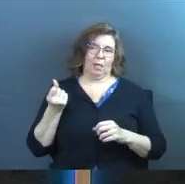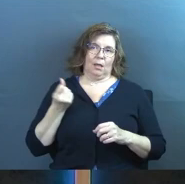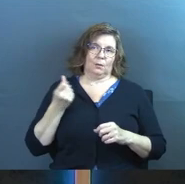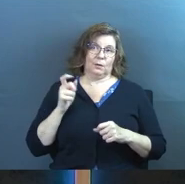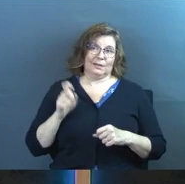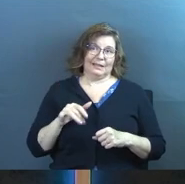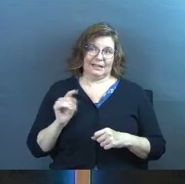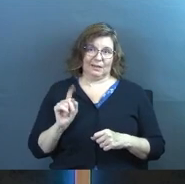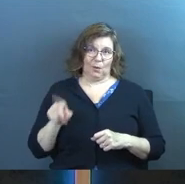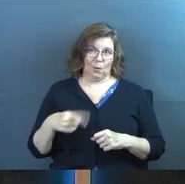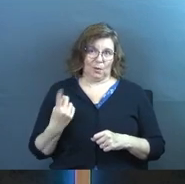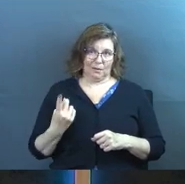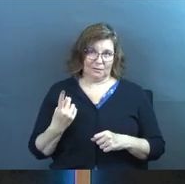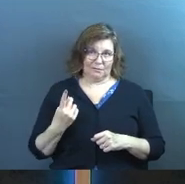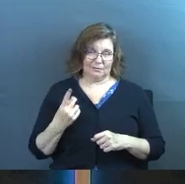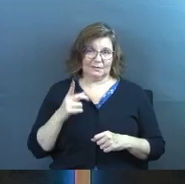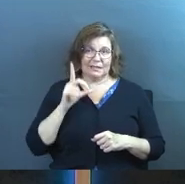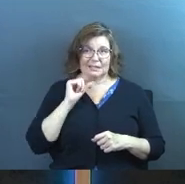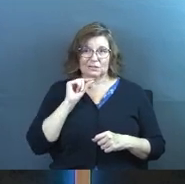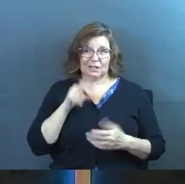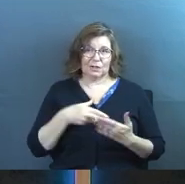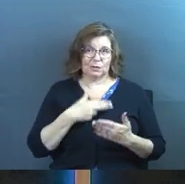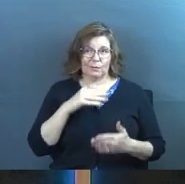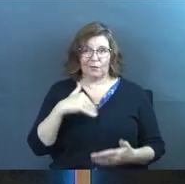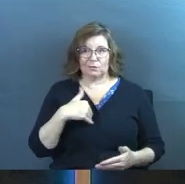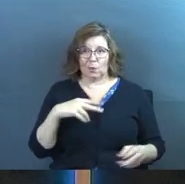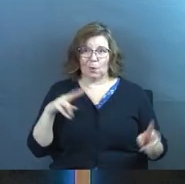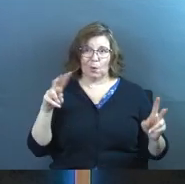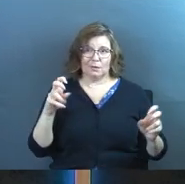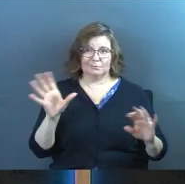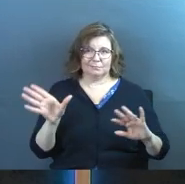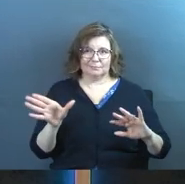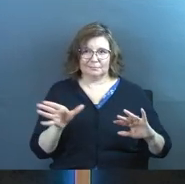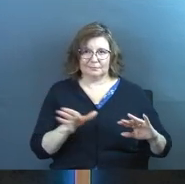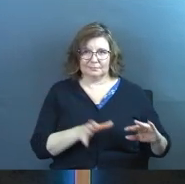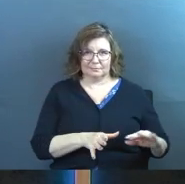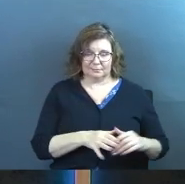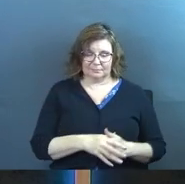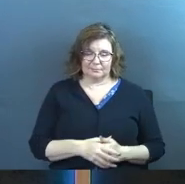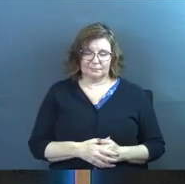need it. Chicken soup for the soul.